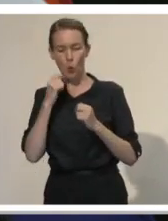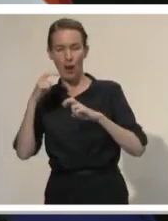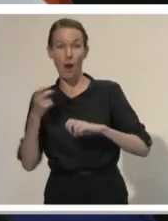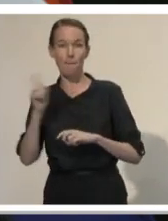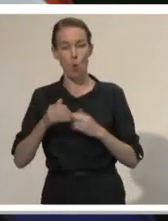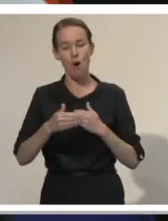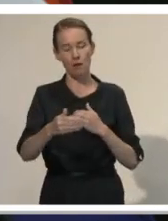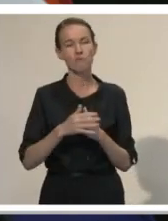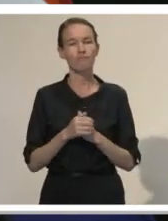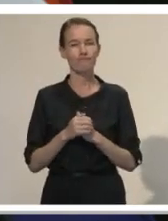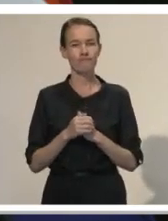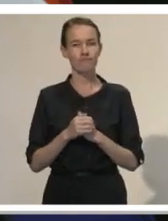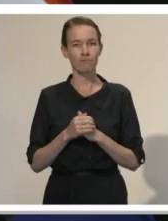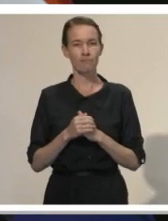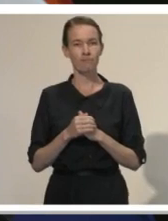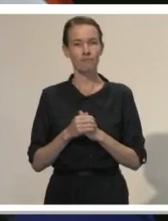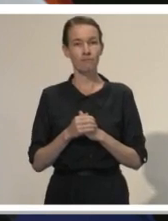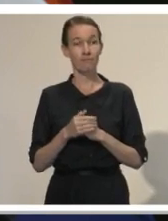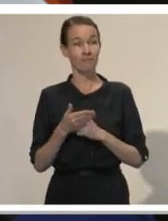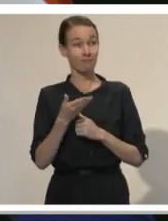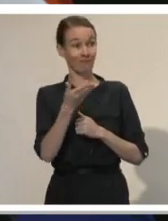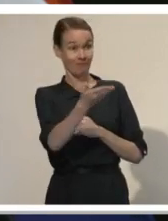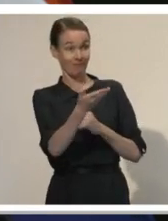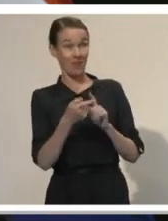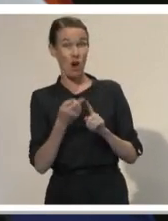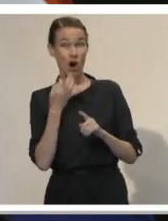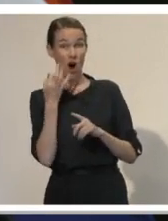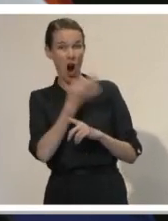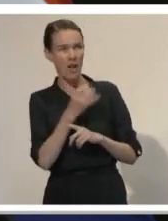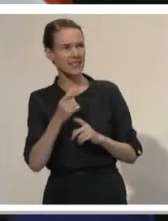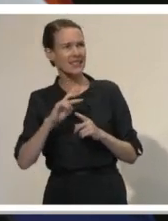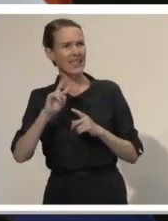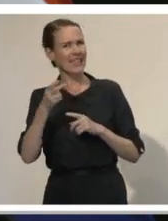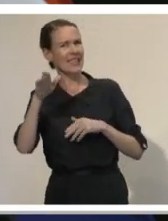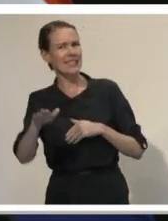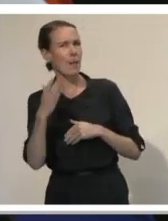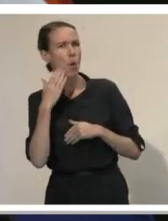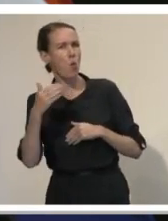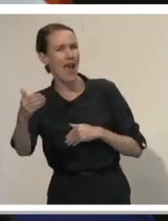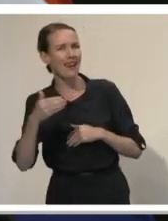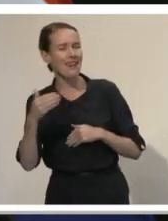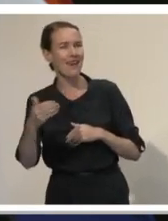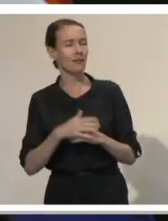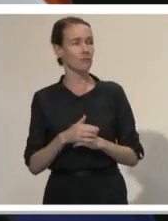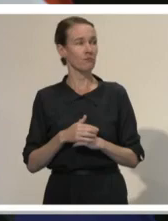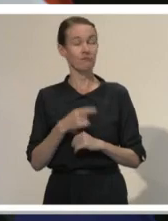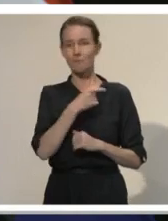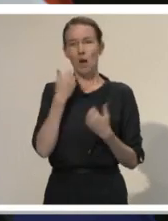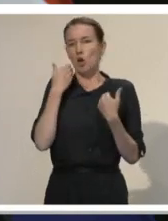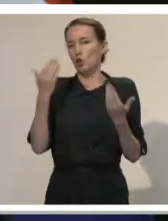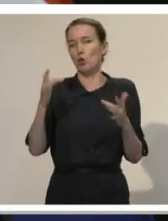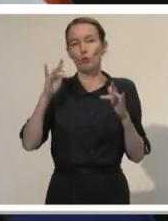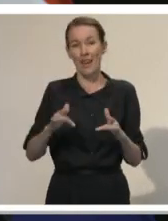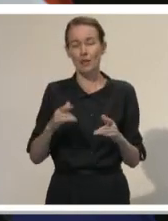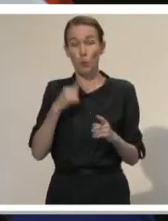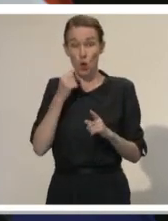though, as you say, for media companies, this is moving really quickly Yeah, at the moment. I can't give you an exact date on that, but we are aware of the urgency. Weeks